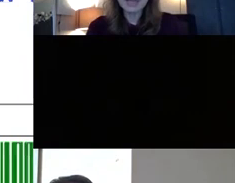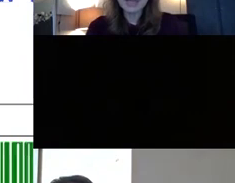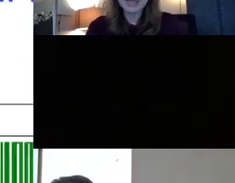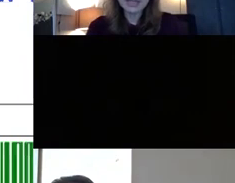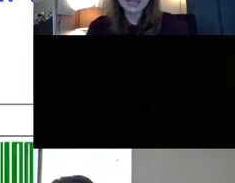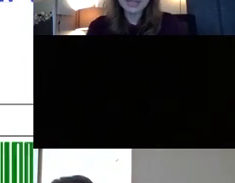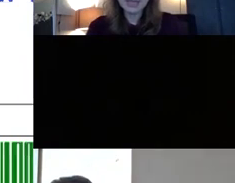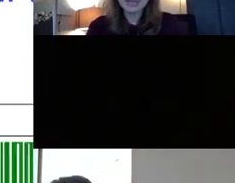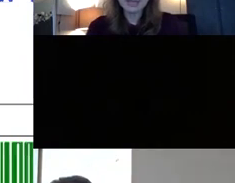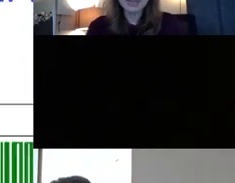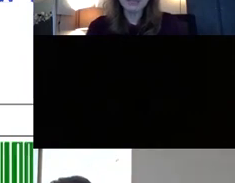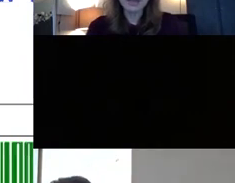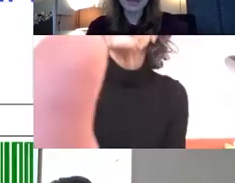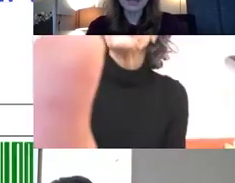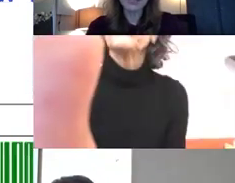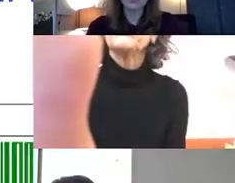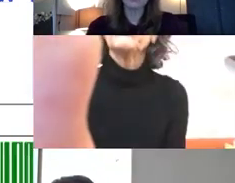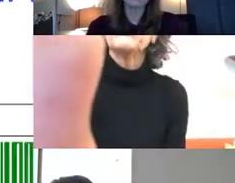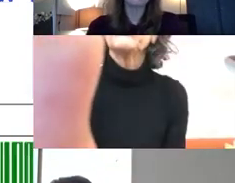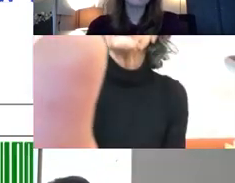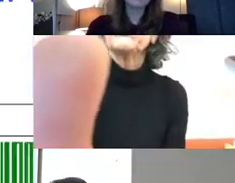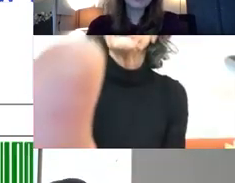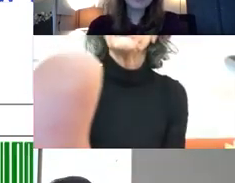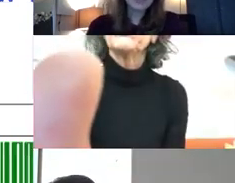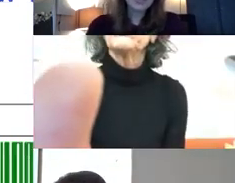and then light sleep, and a bit of REM, and so